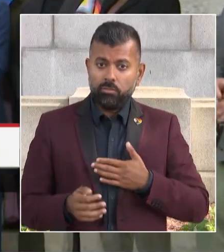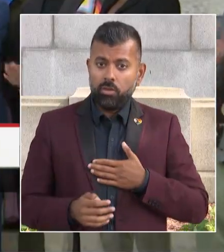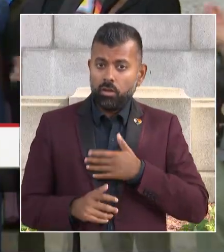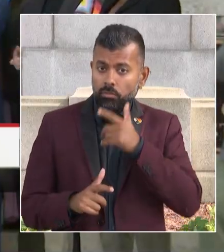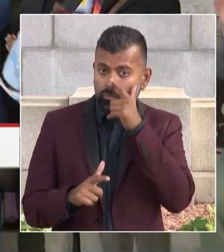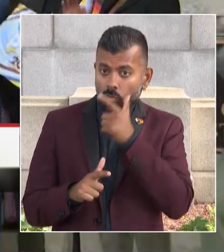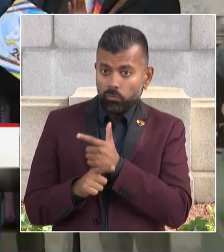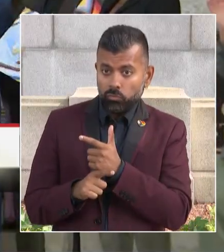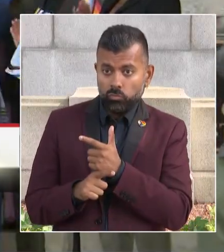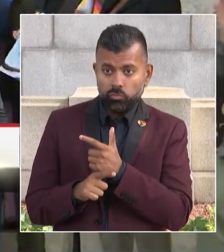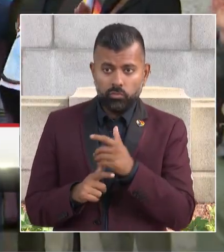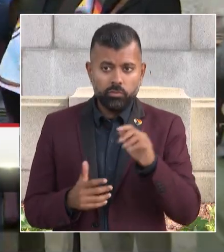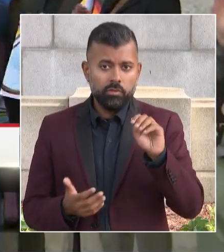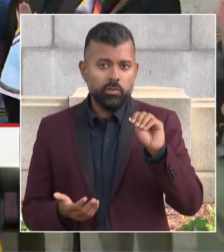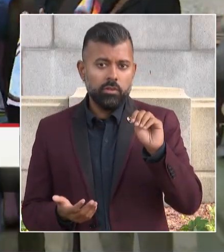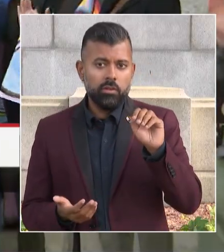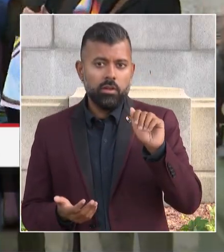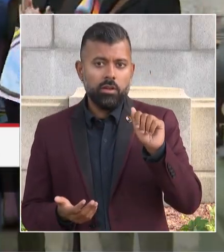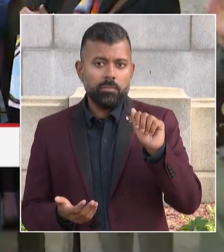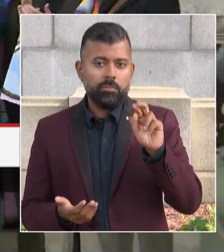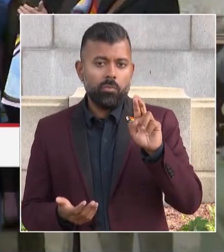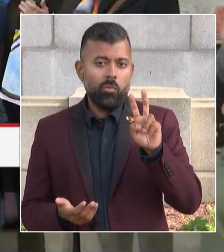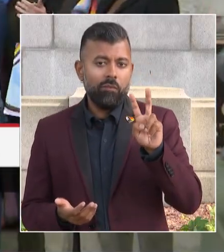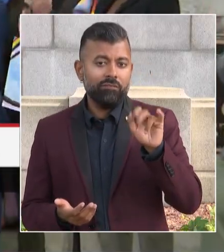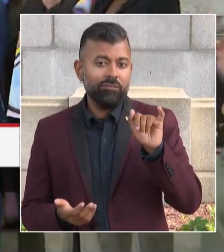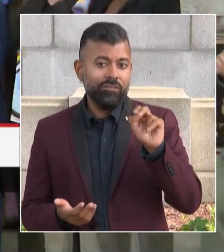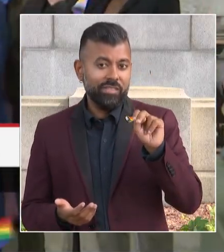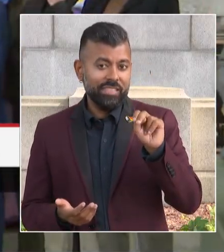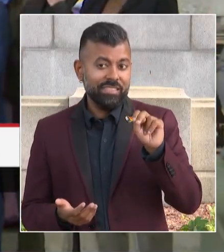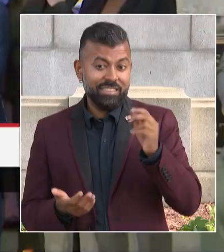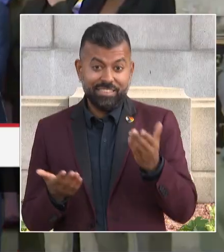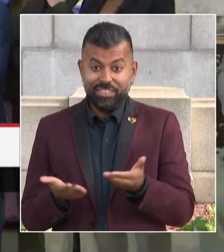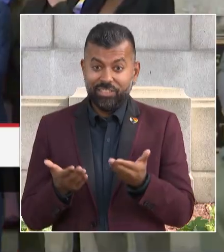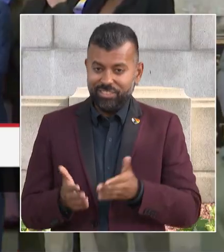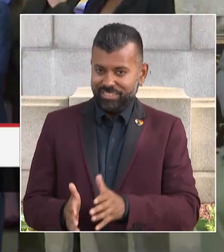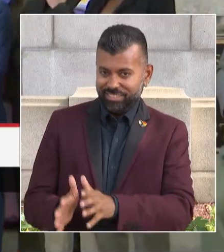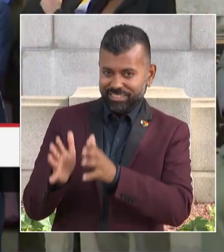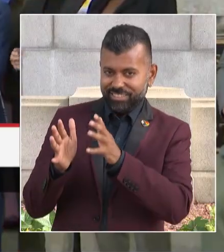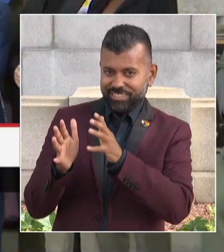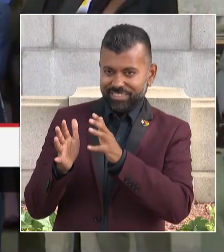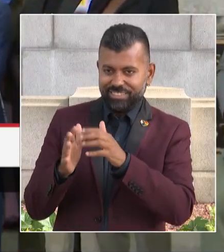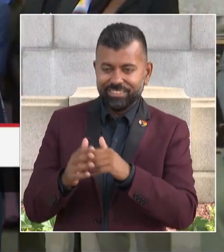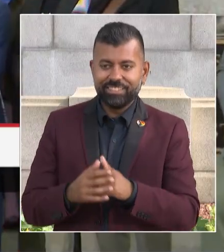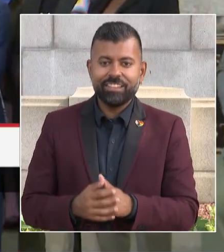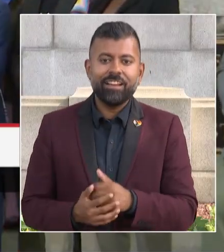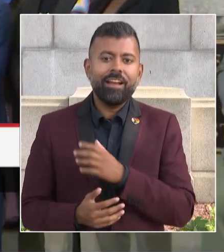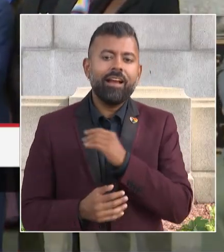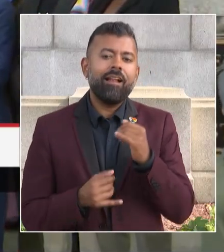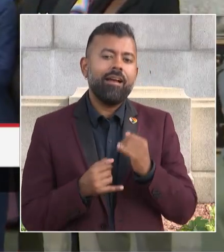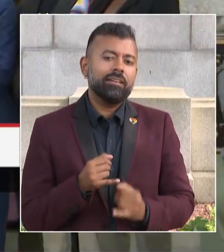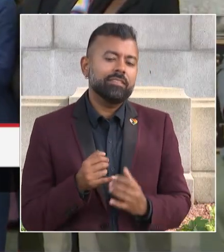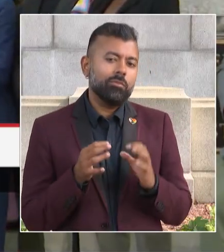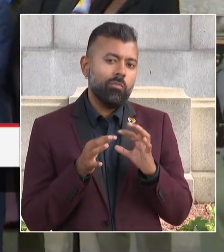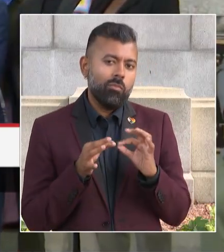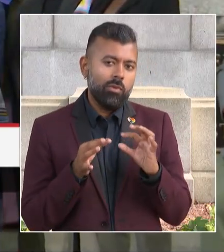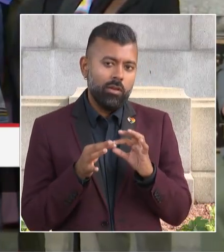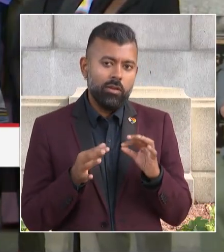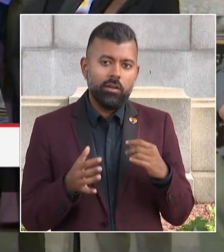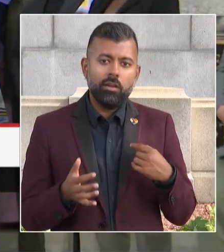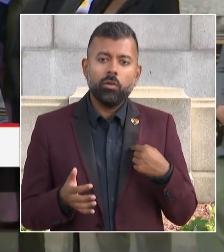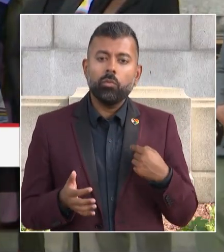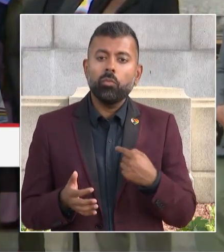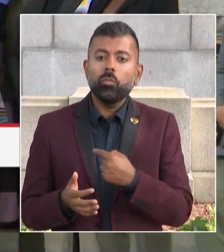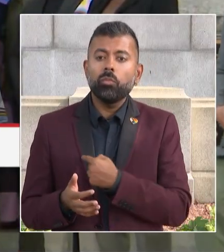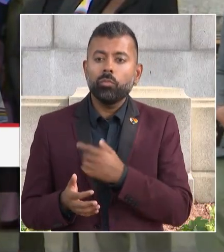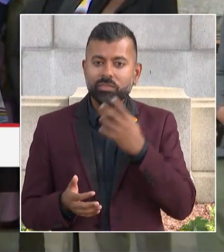Bowser. I'm going to give my brother a big round of applause. And finally, I want to say this. We're raising a flag at City Hall